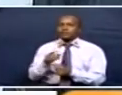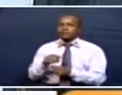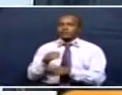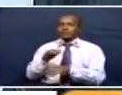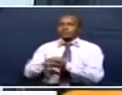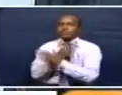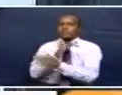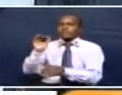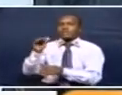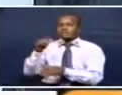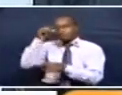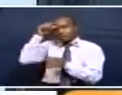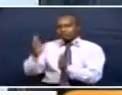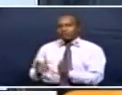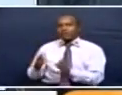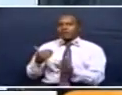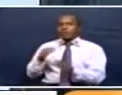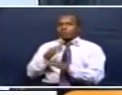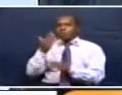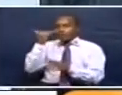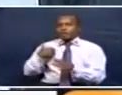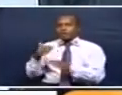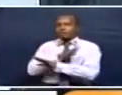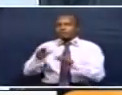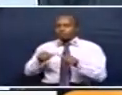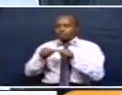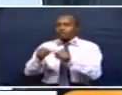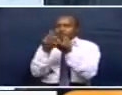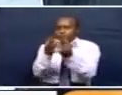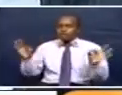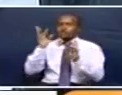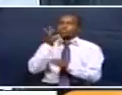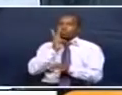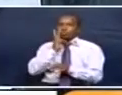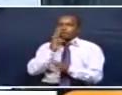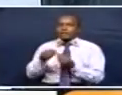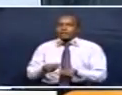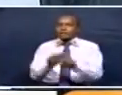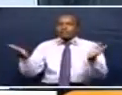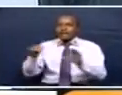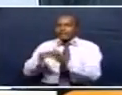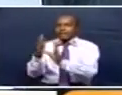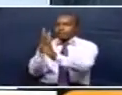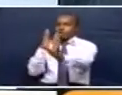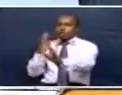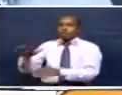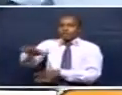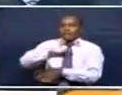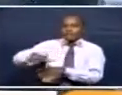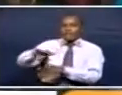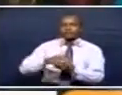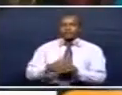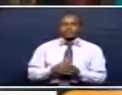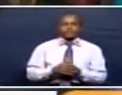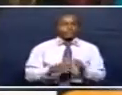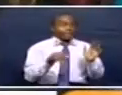says, ask the governor why there's no consistent fresh water supply in Mololongo. Mololongo. The problem